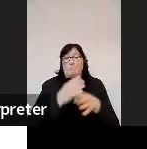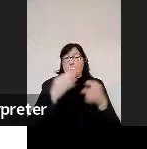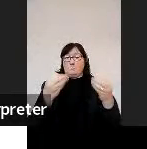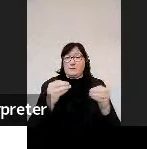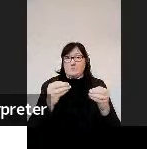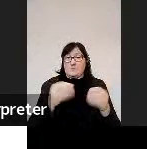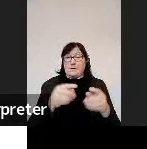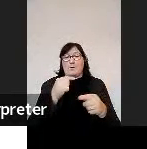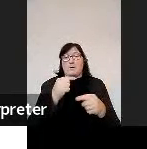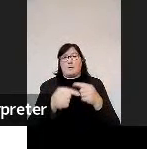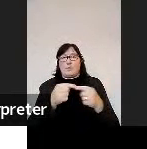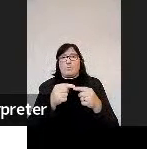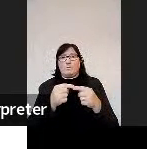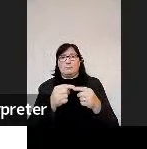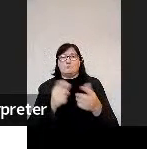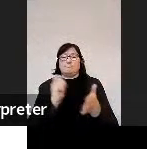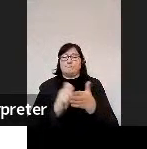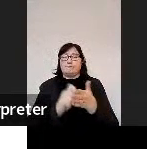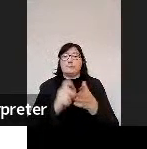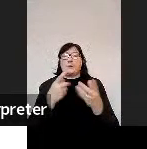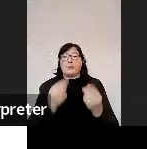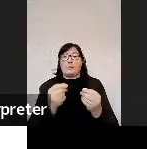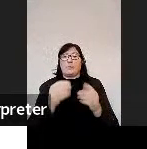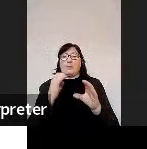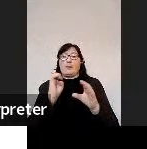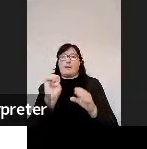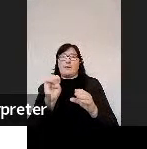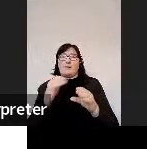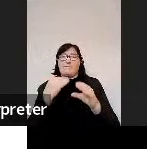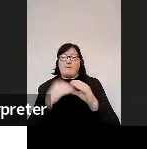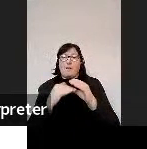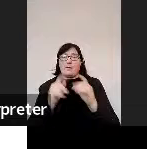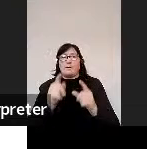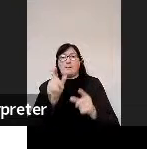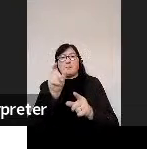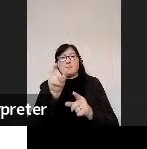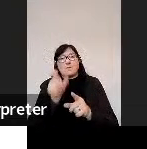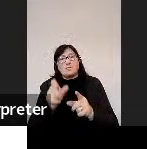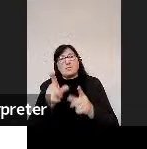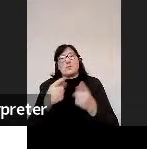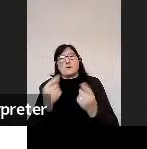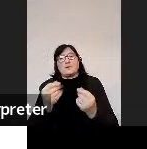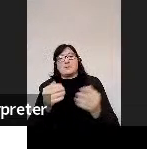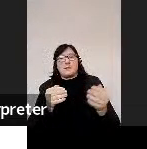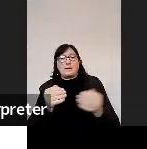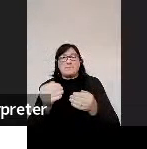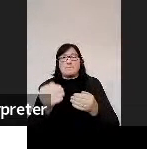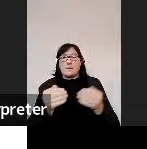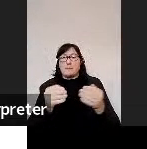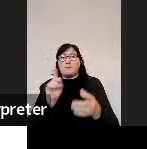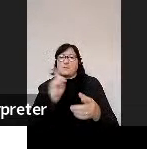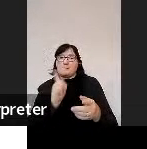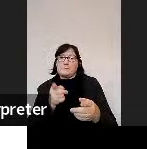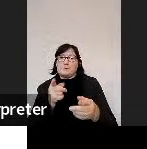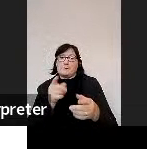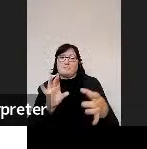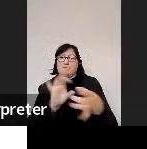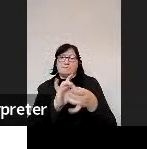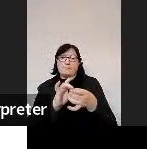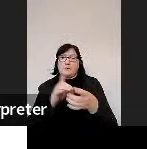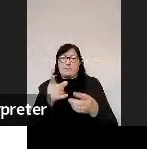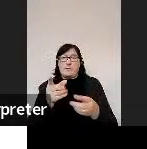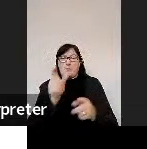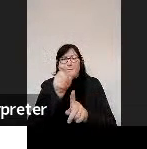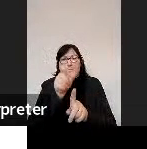need to be done by the e-filing administrator within your organization. So you would need to engage that person to grant you access to